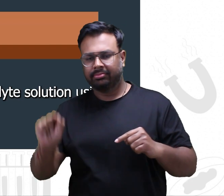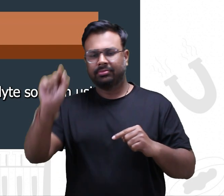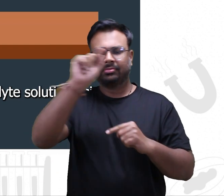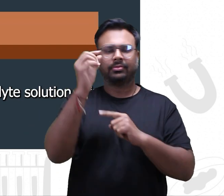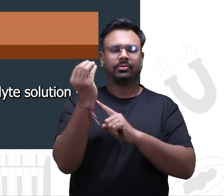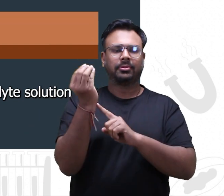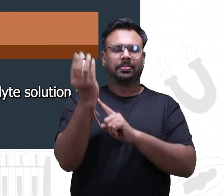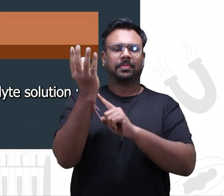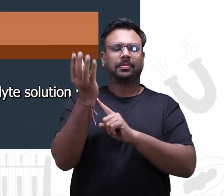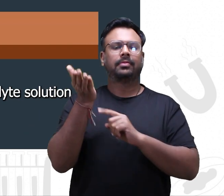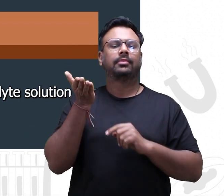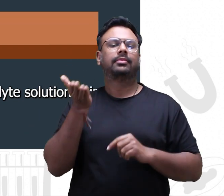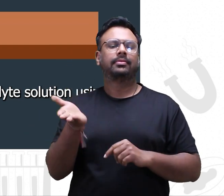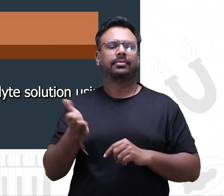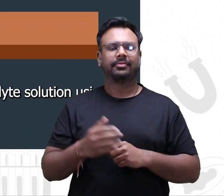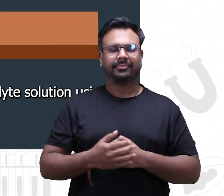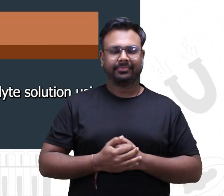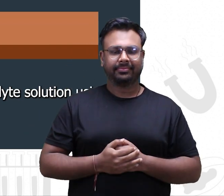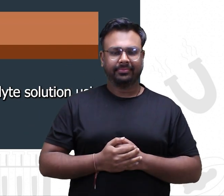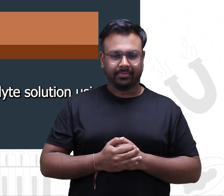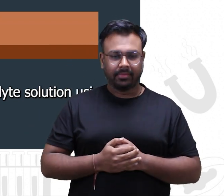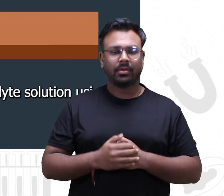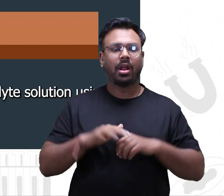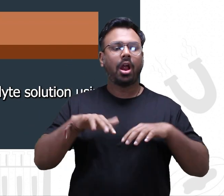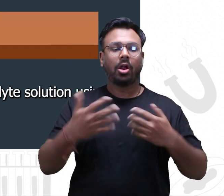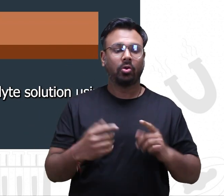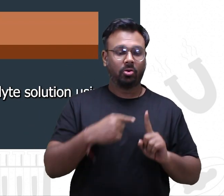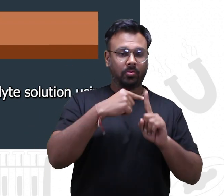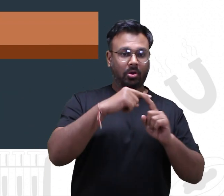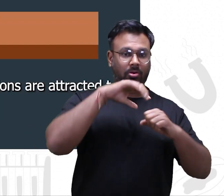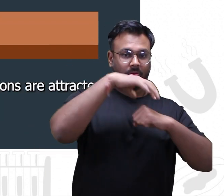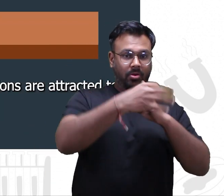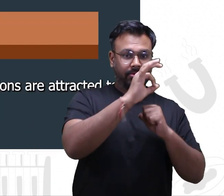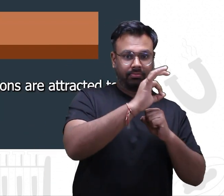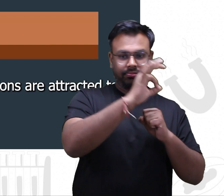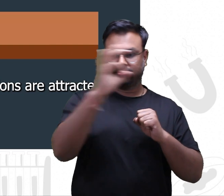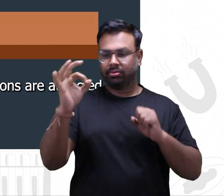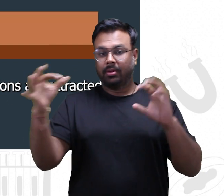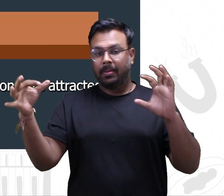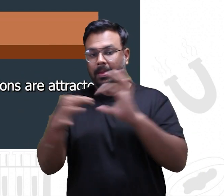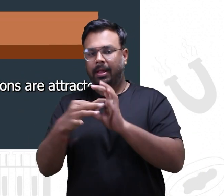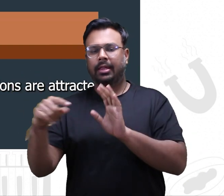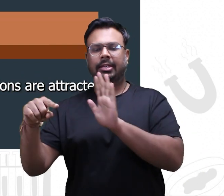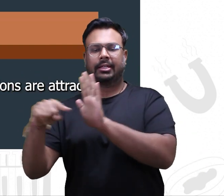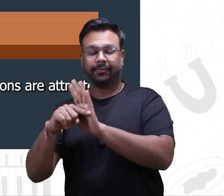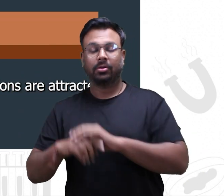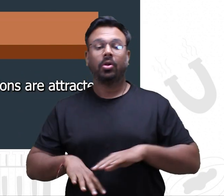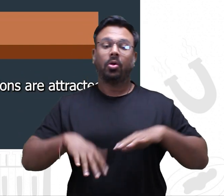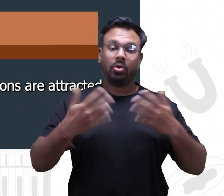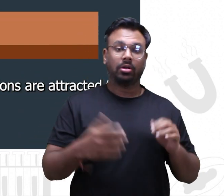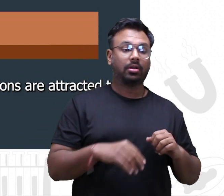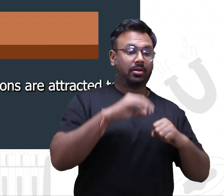electrolyte solution using 2 electrodes, the ions starts to move. Positive ions are attracted to the